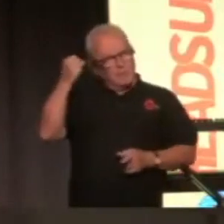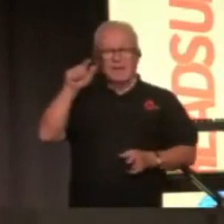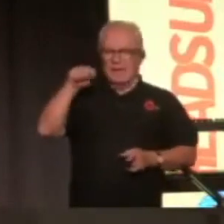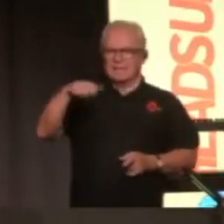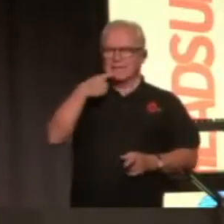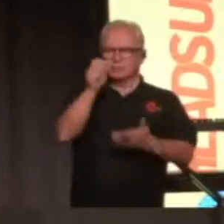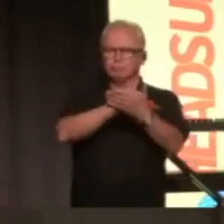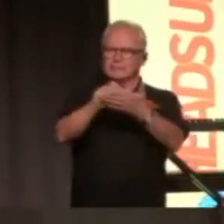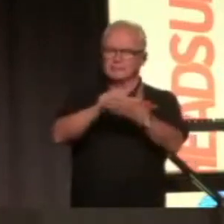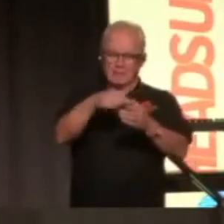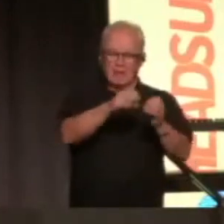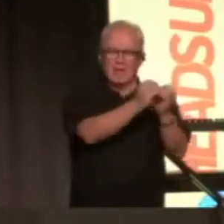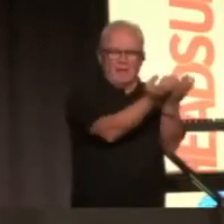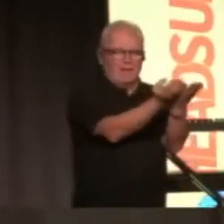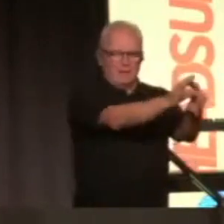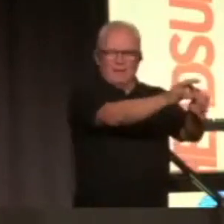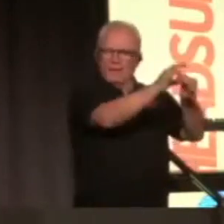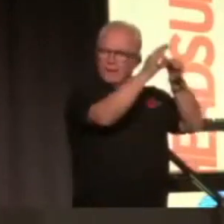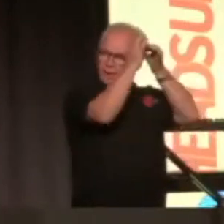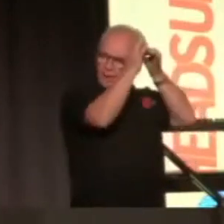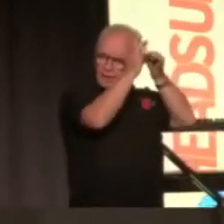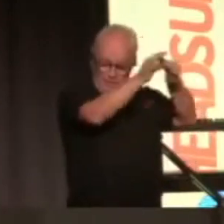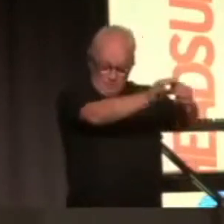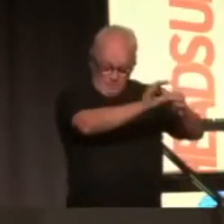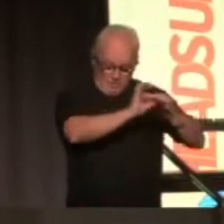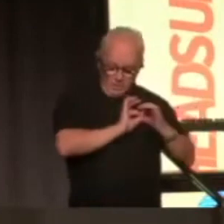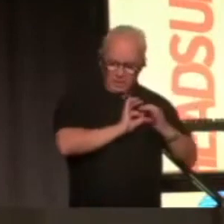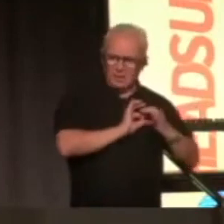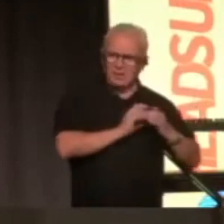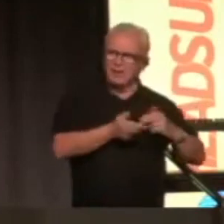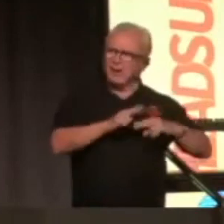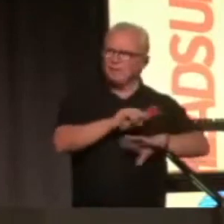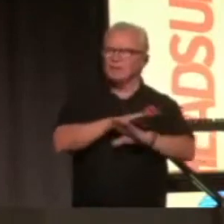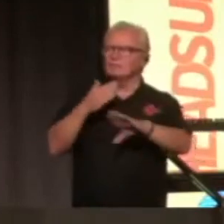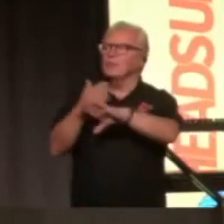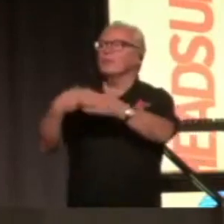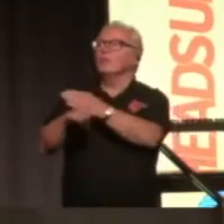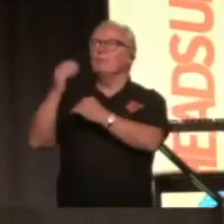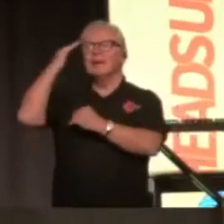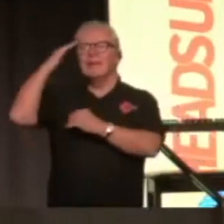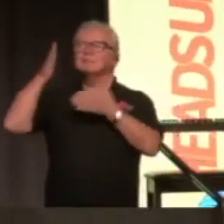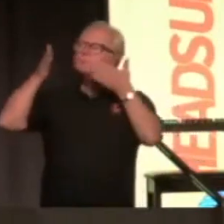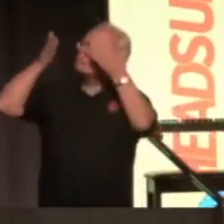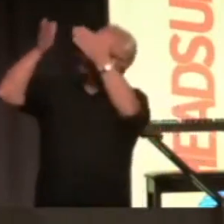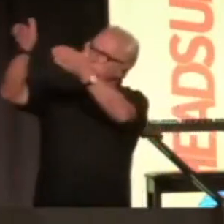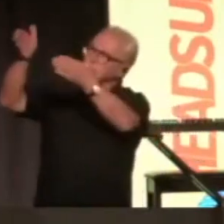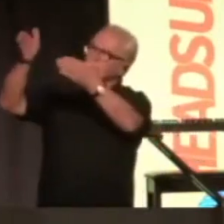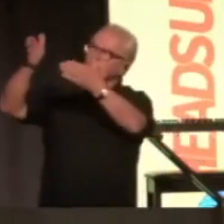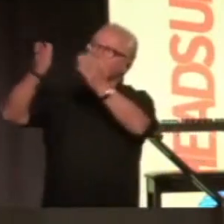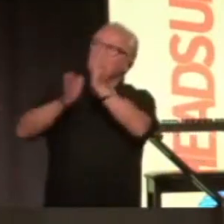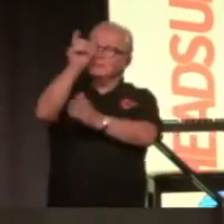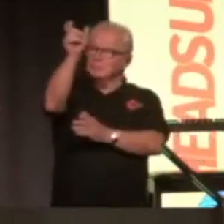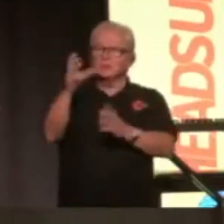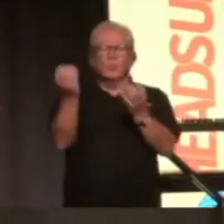It is written. That's how it's going to work. And so a person who does not function out of their head is a person without government. Okay,